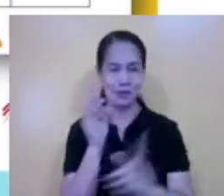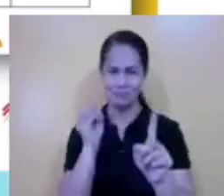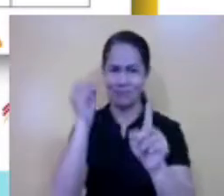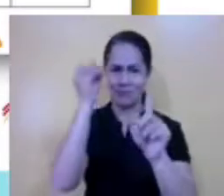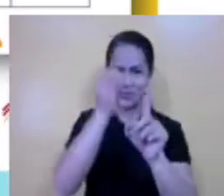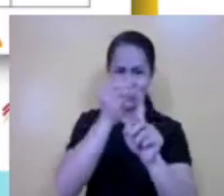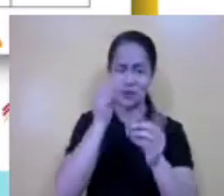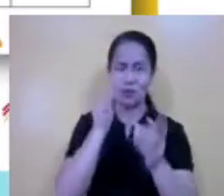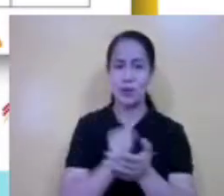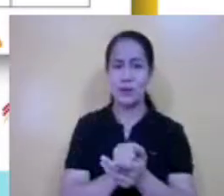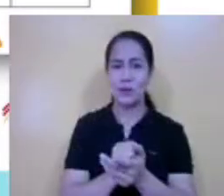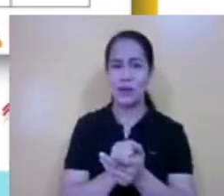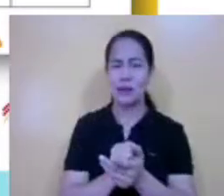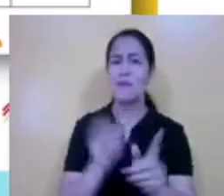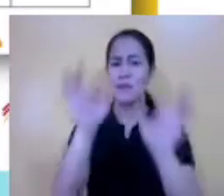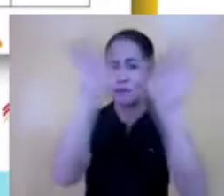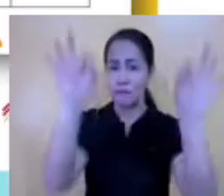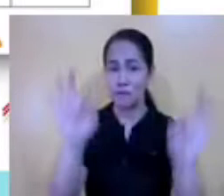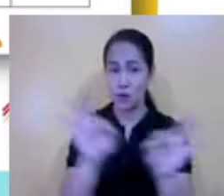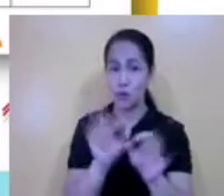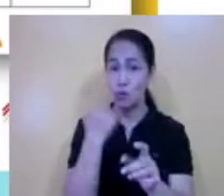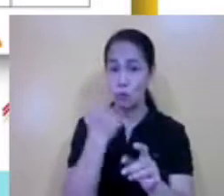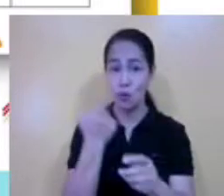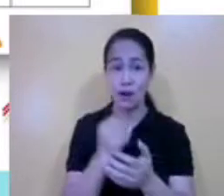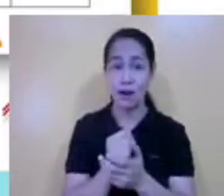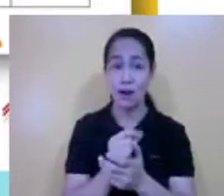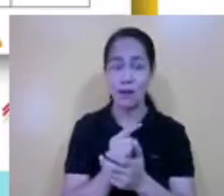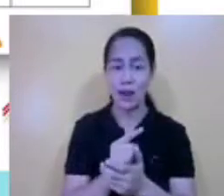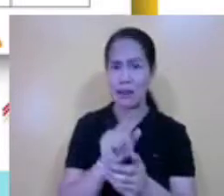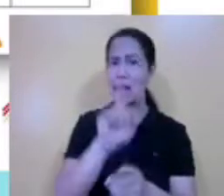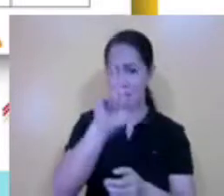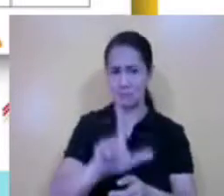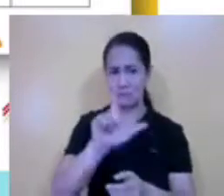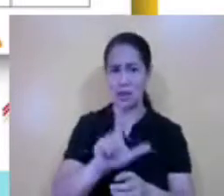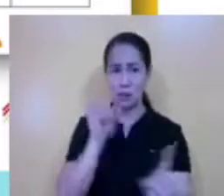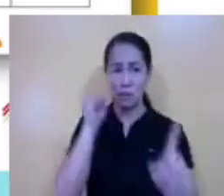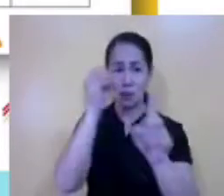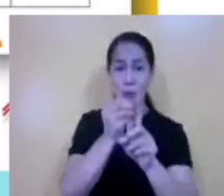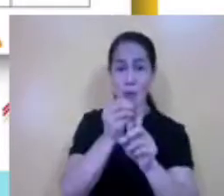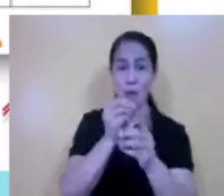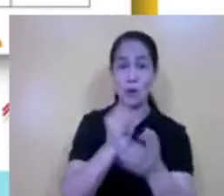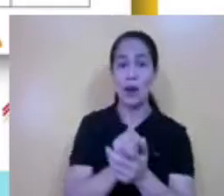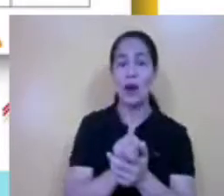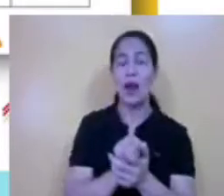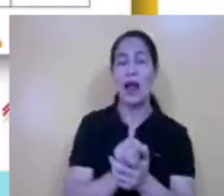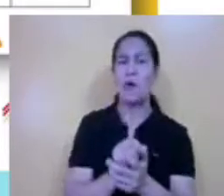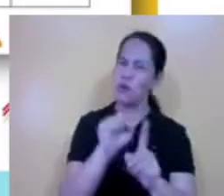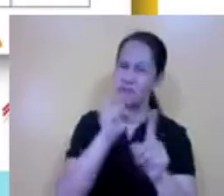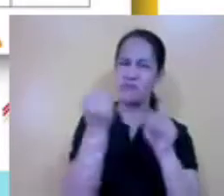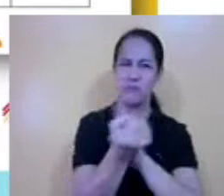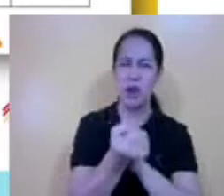is referring to. And then also below the objective is the prompt or the scenario in which you will base